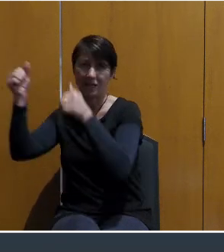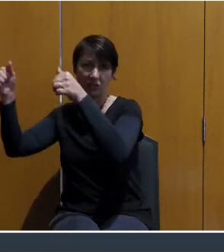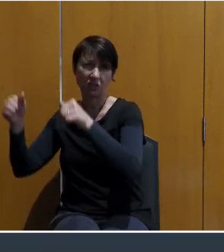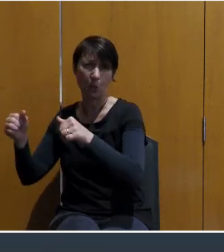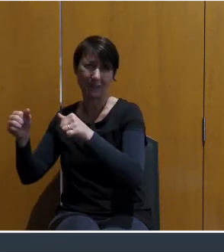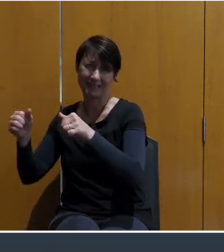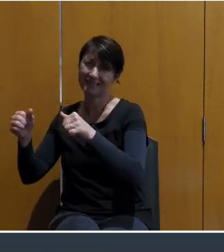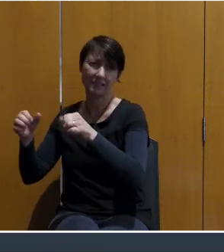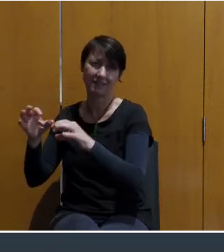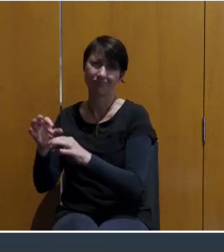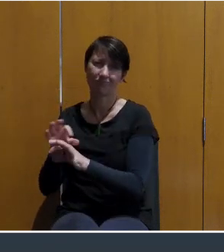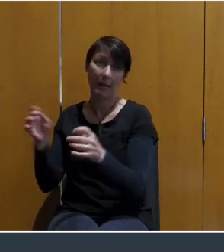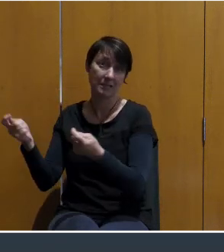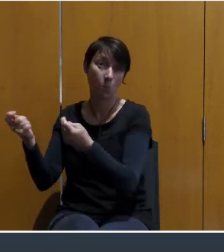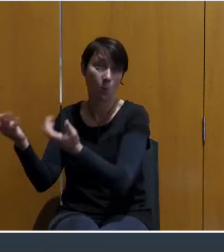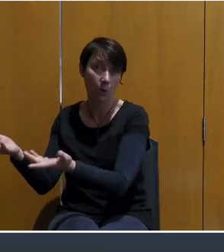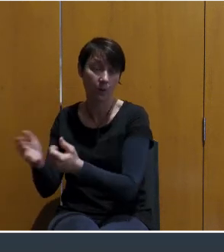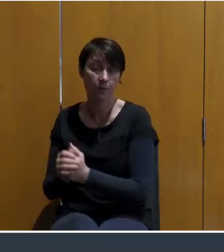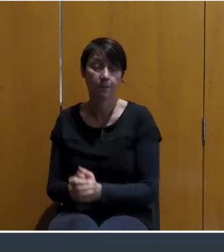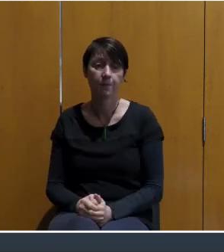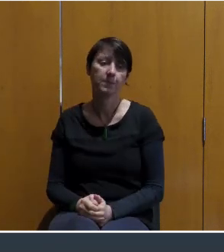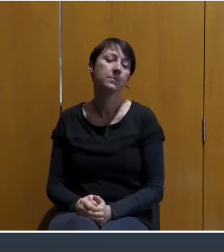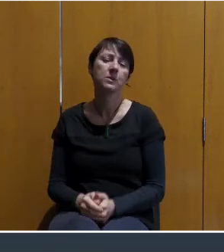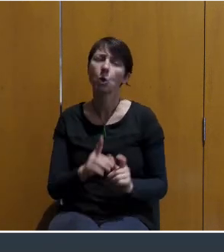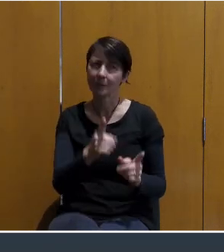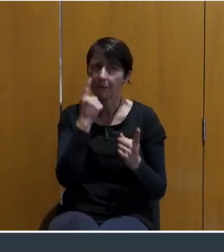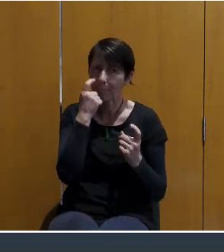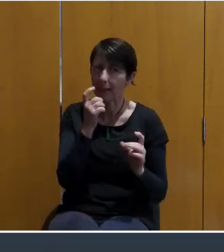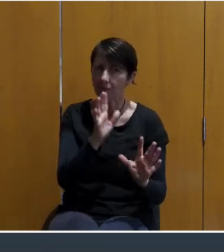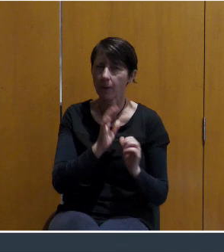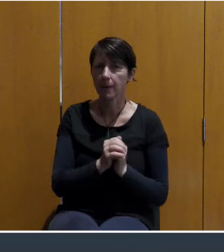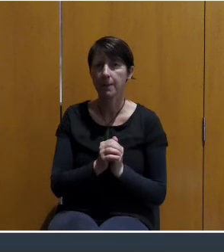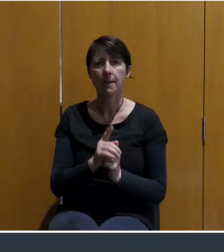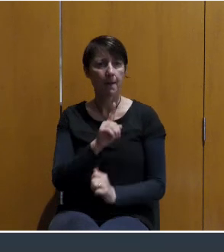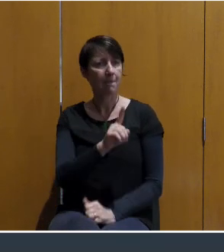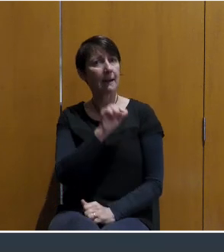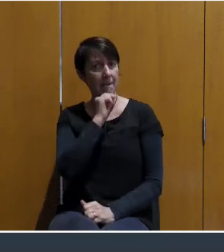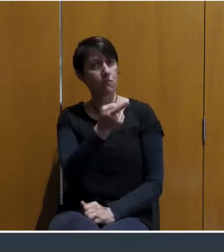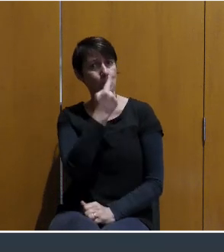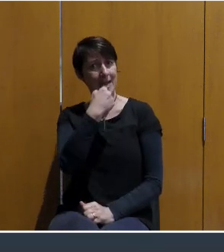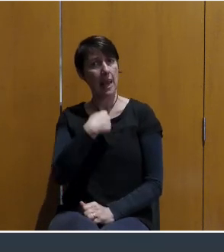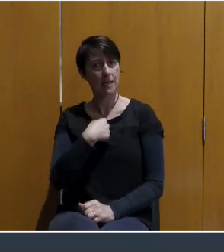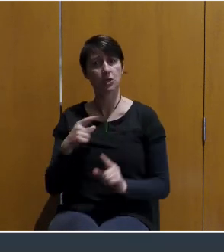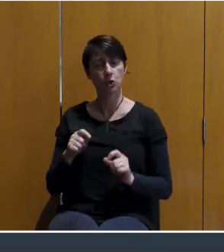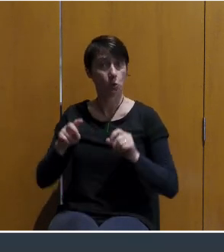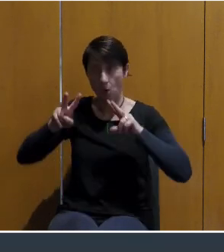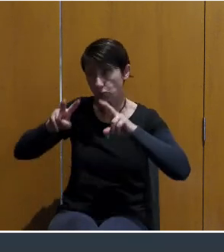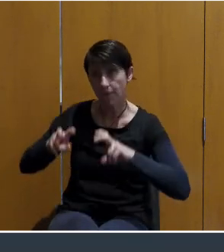bit of caution from our perspective with that detail, but if you're instructing us to do a review, you would take that as implicit. It's